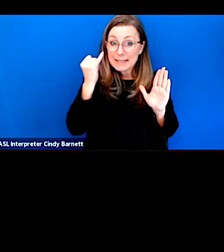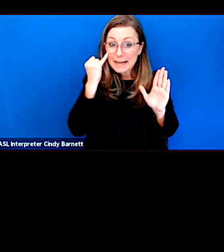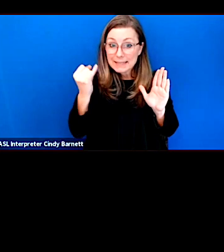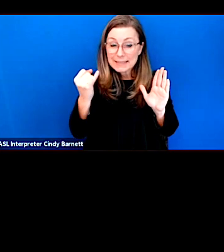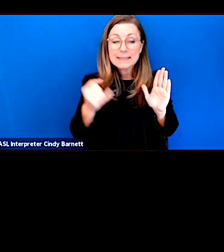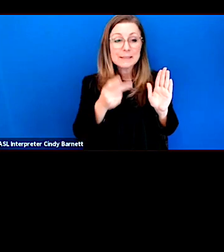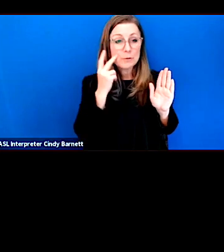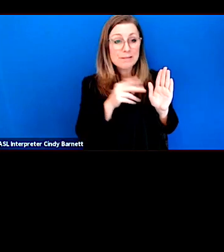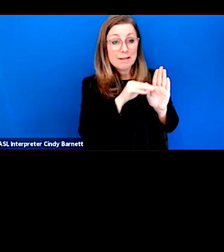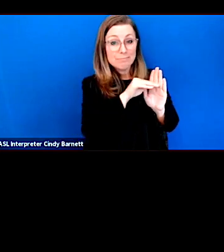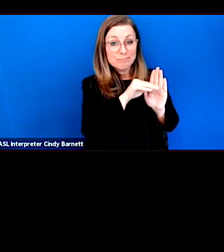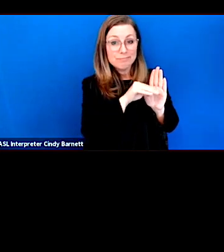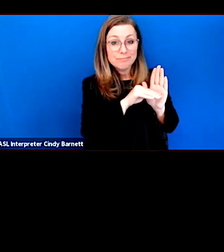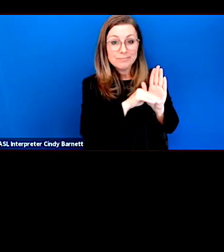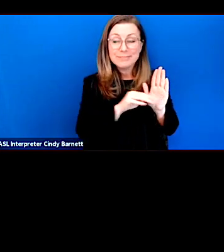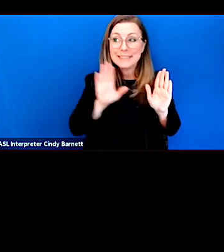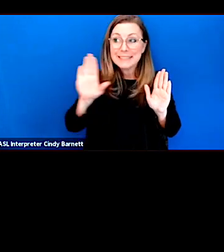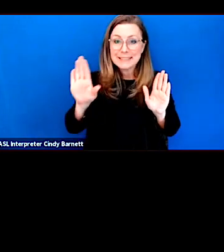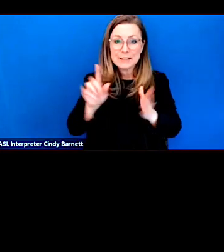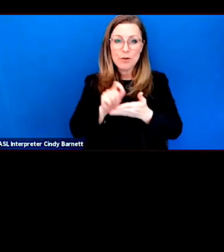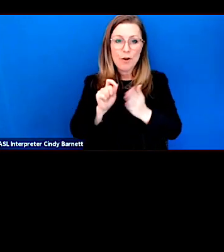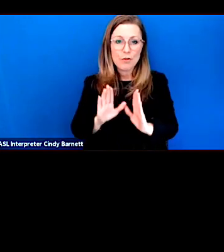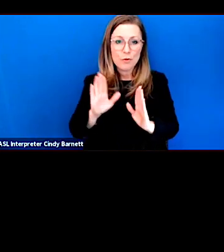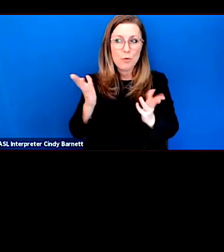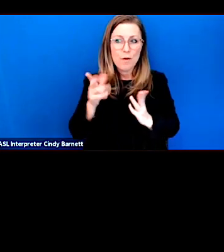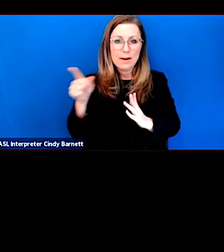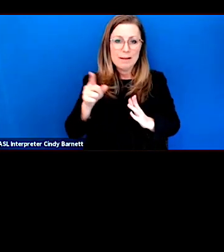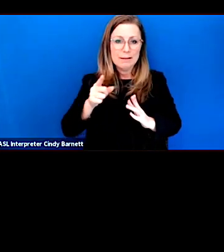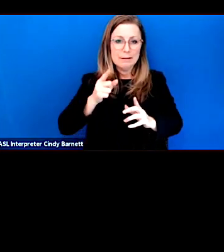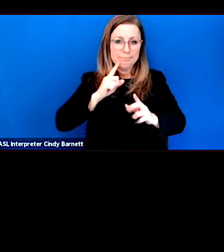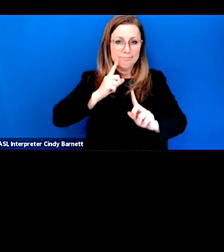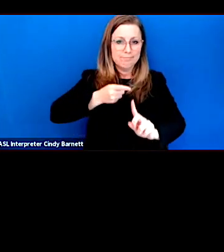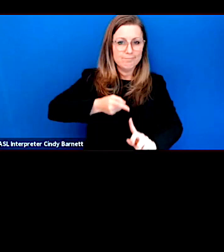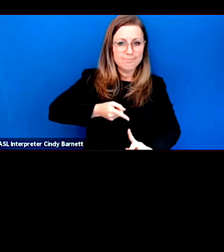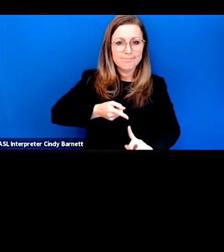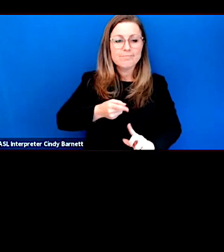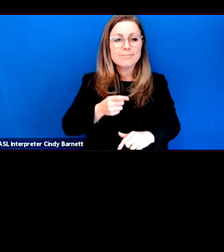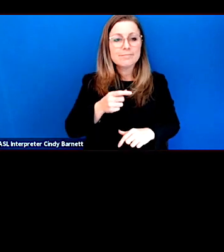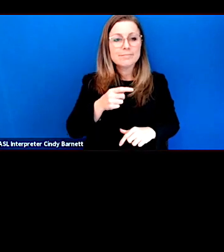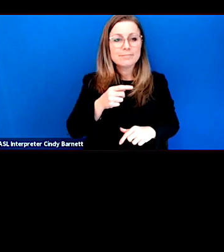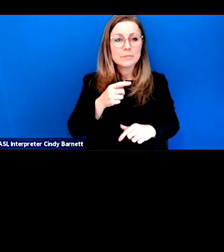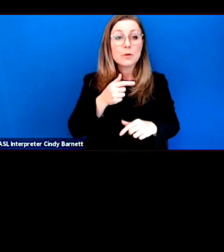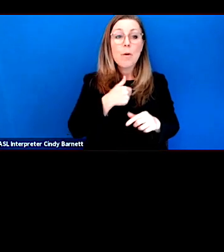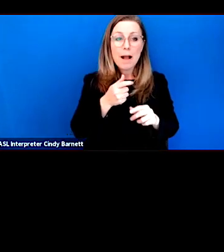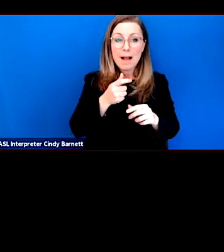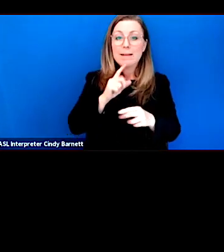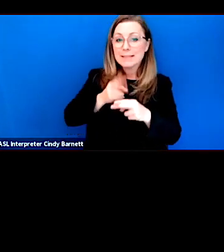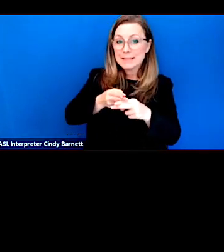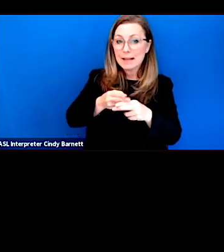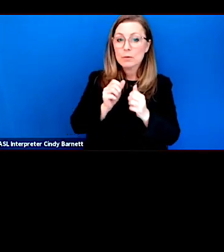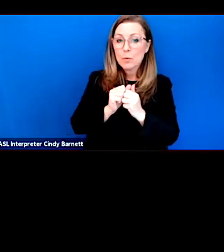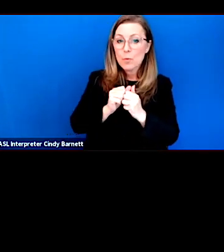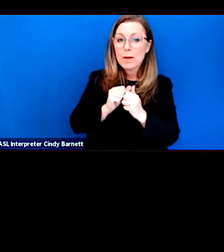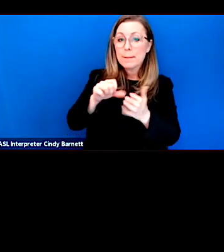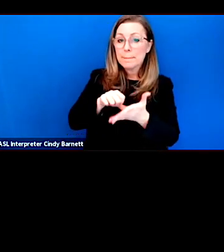so Alonso, identified. And so I cited them with a page number. And then here's what I wrote for